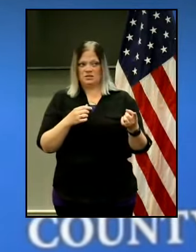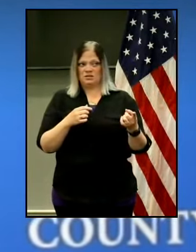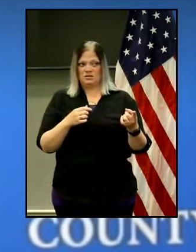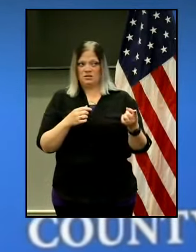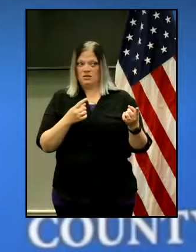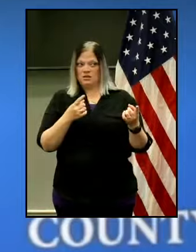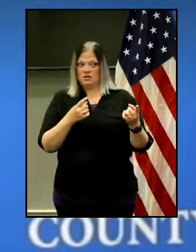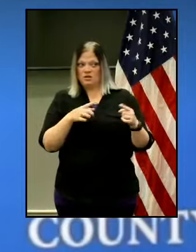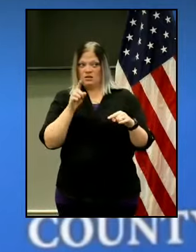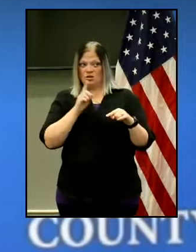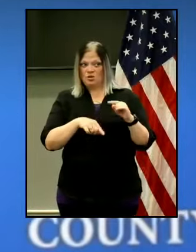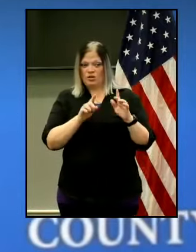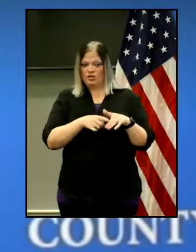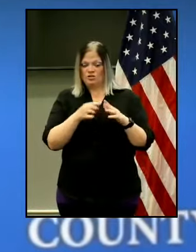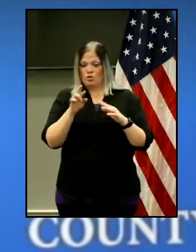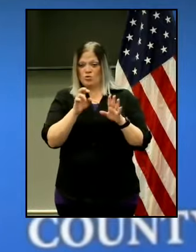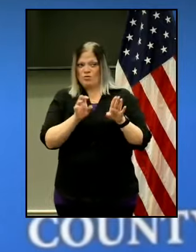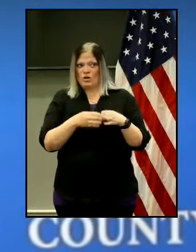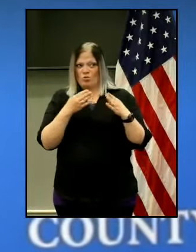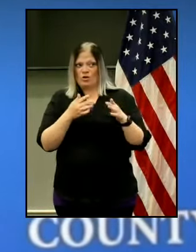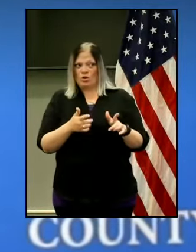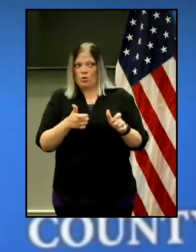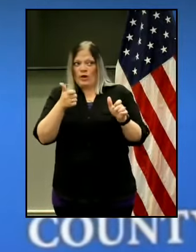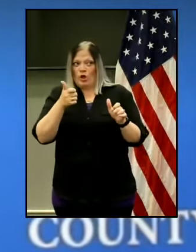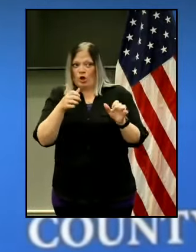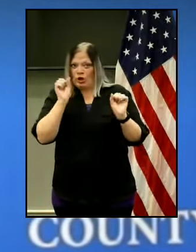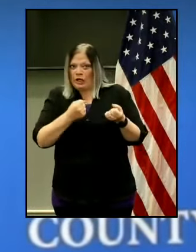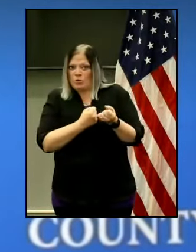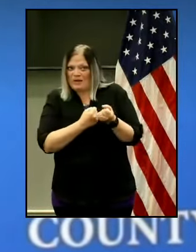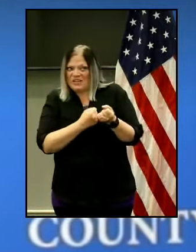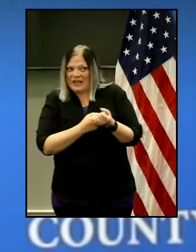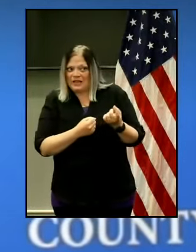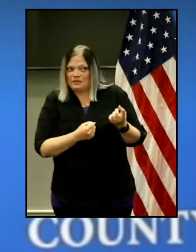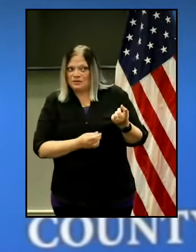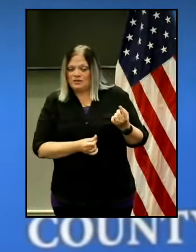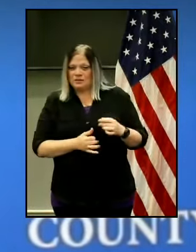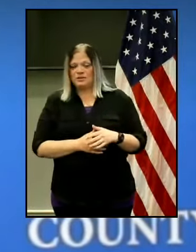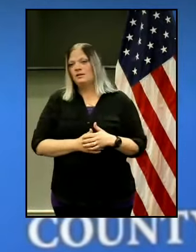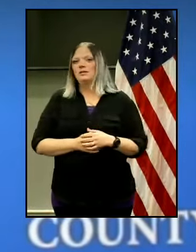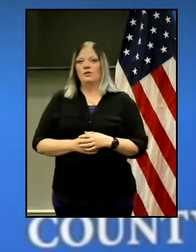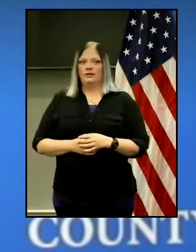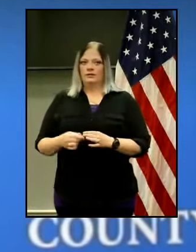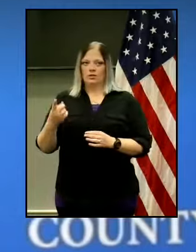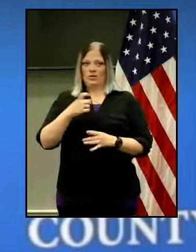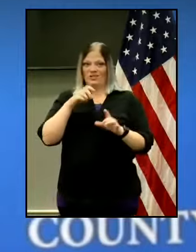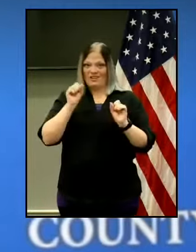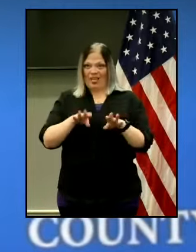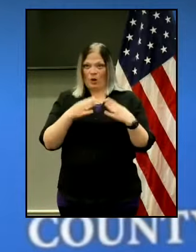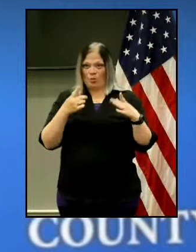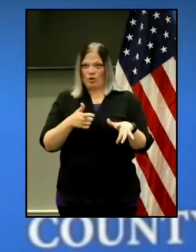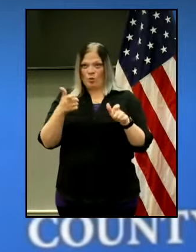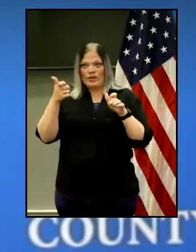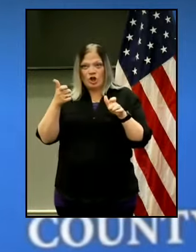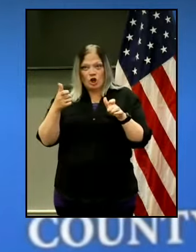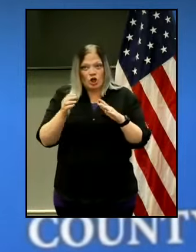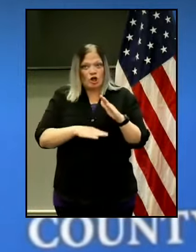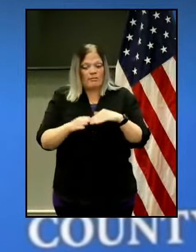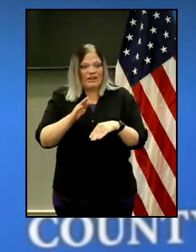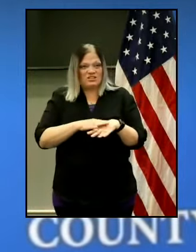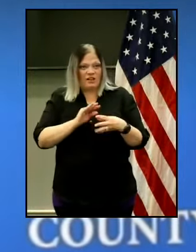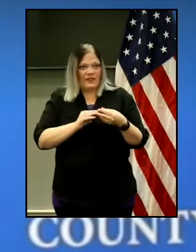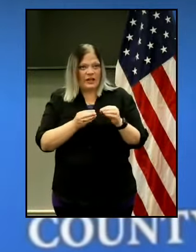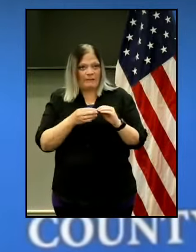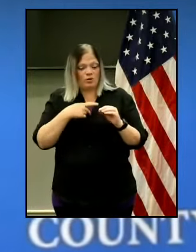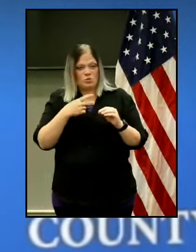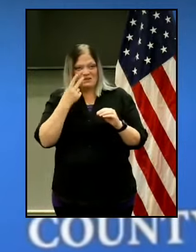can start to reopen a little quicker? Is that something you think you could advocate for? Well, the question was, can we reopen a little quicker based on the numbers